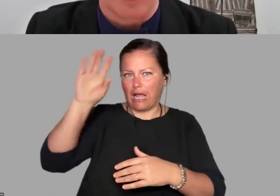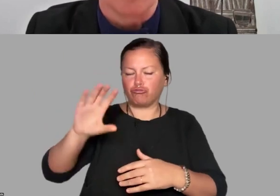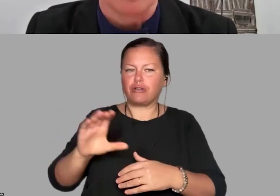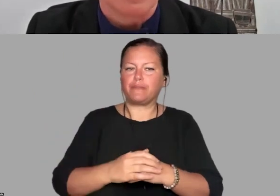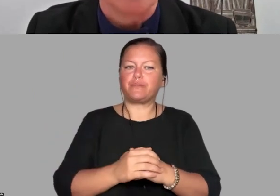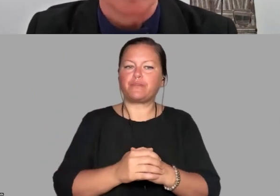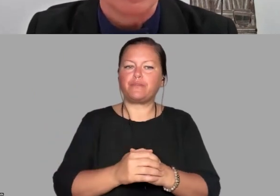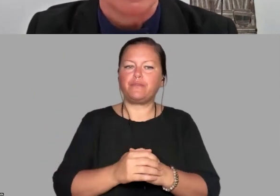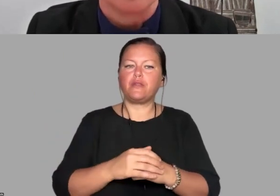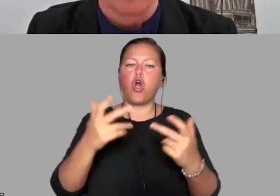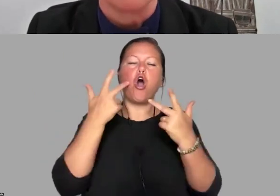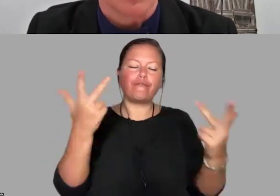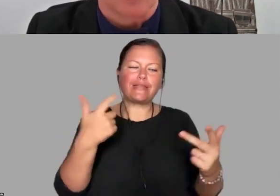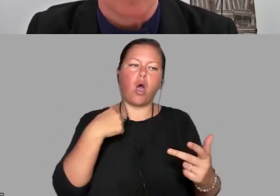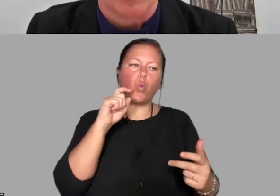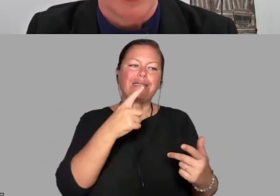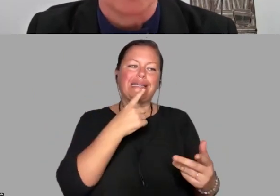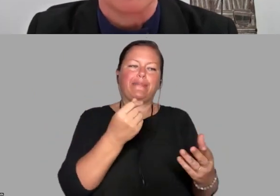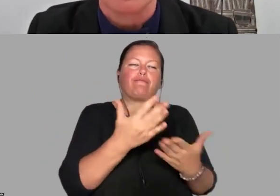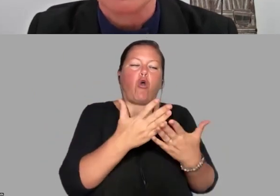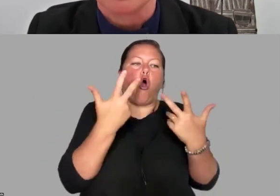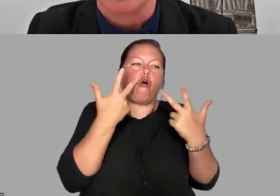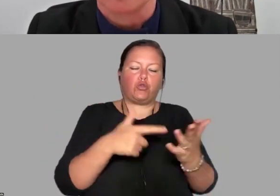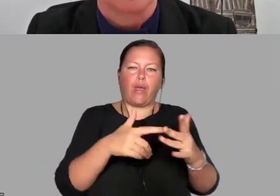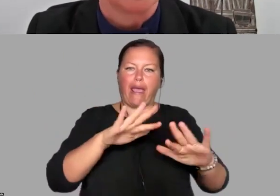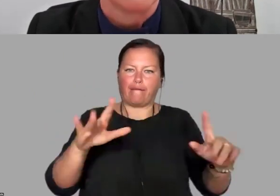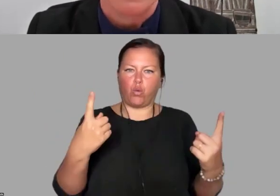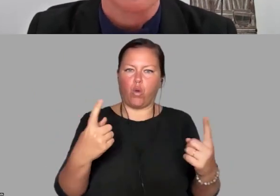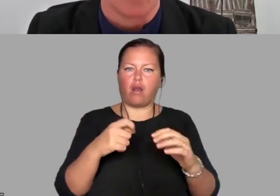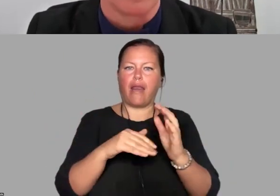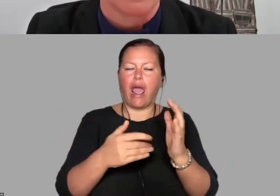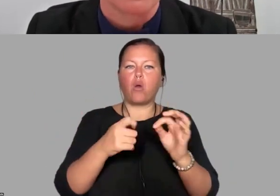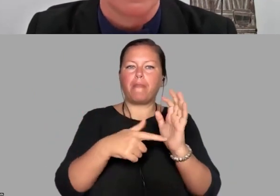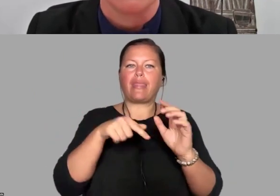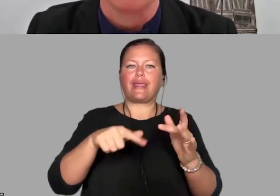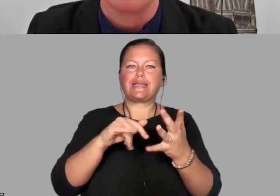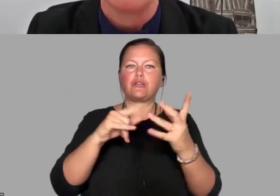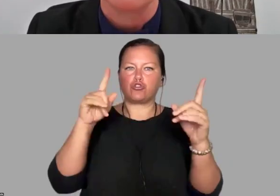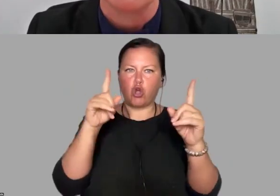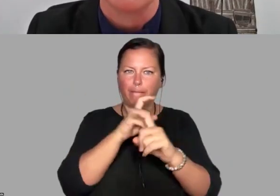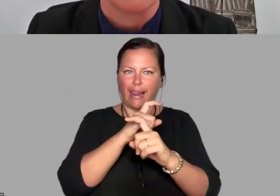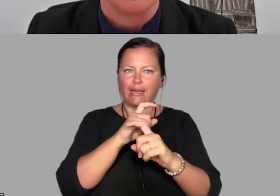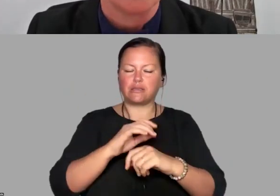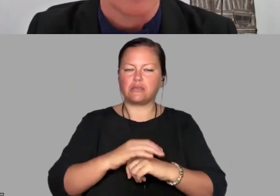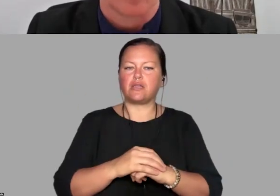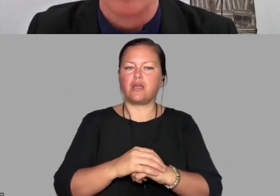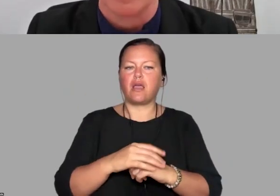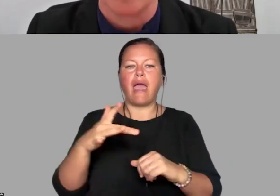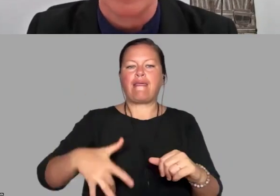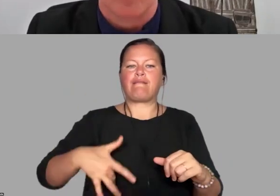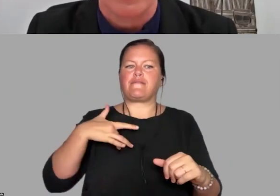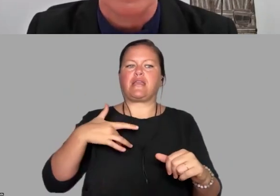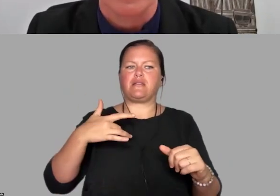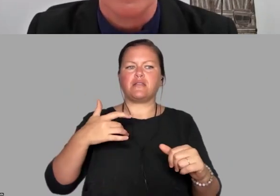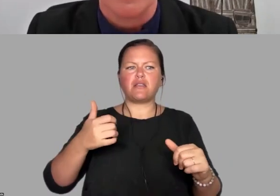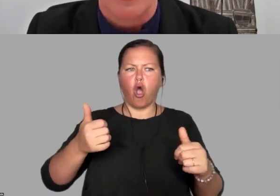obviously, I'm going to Mm. say something really obvious to everybody now, but this is an incredible, it is complex and it feels deeply overwhelming in